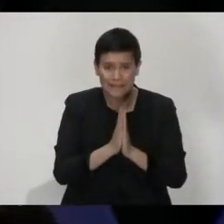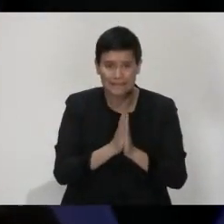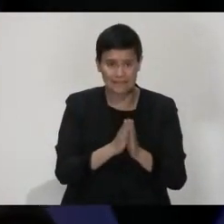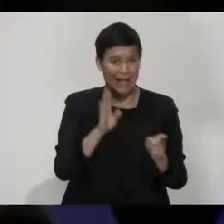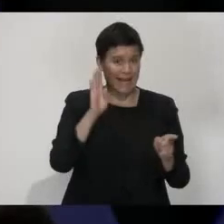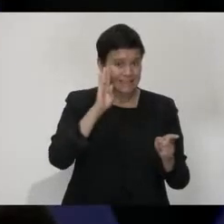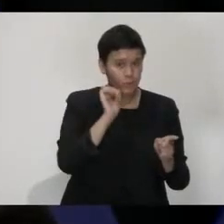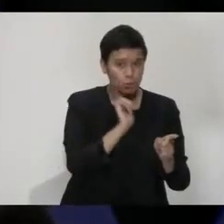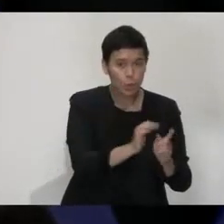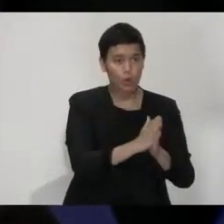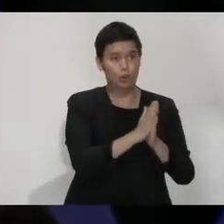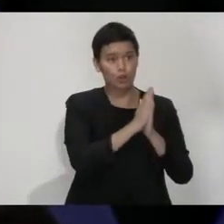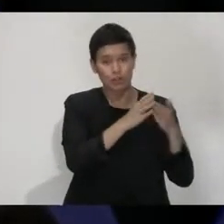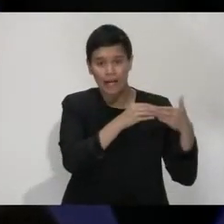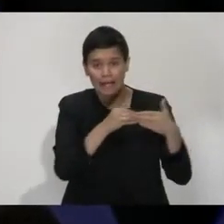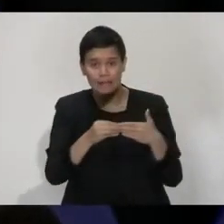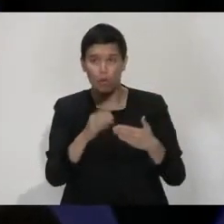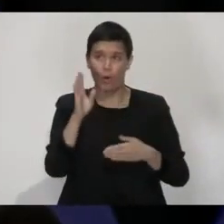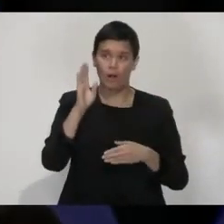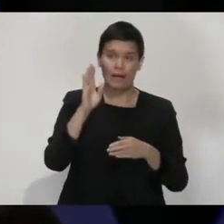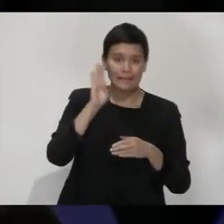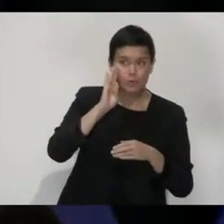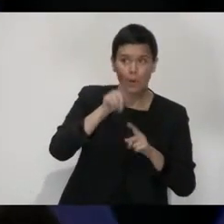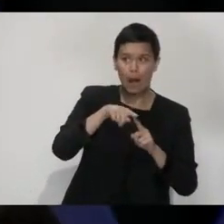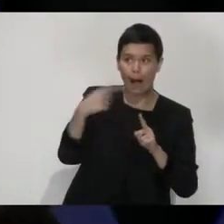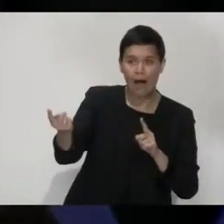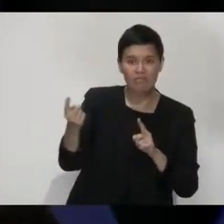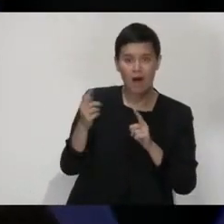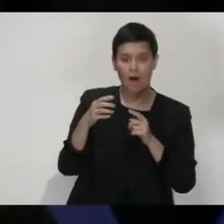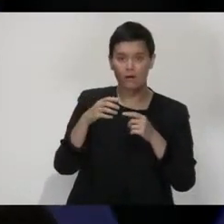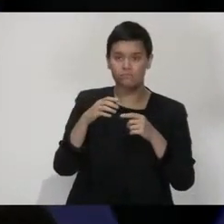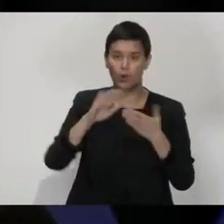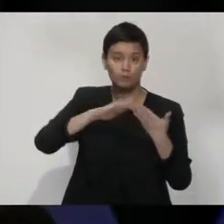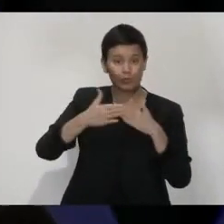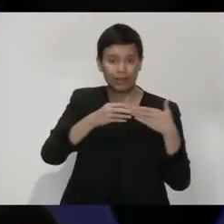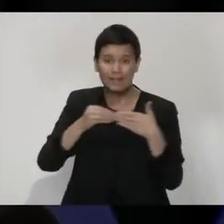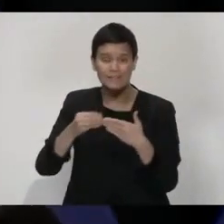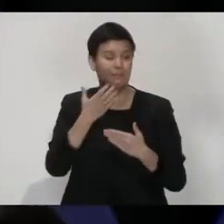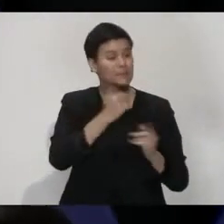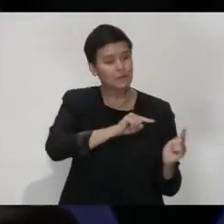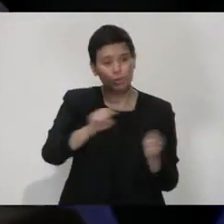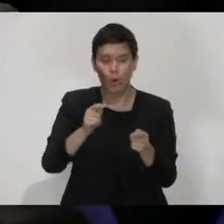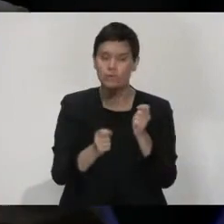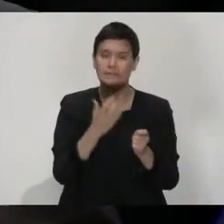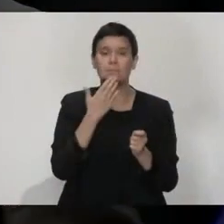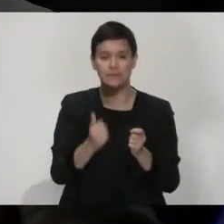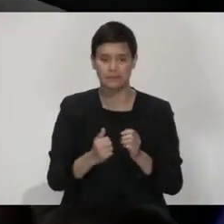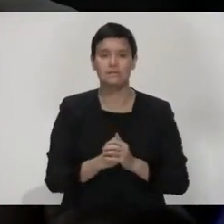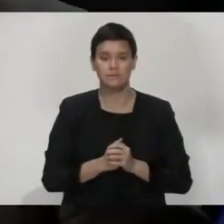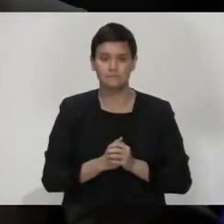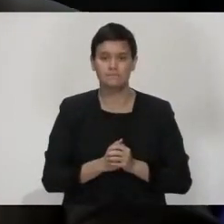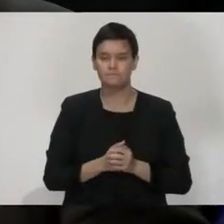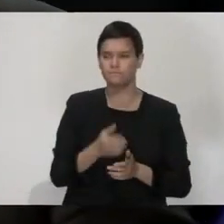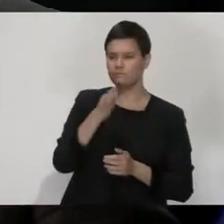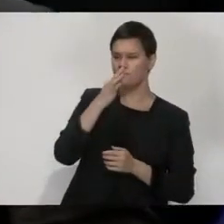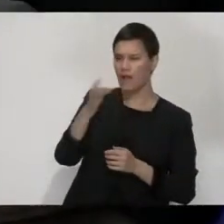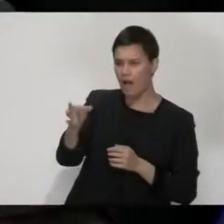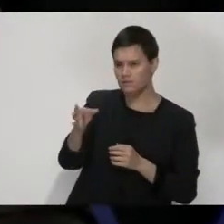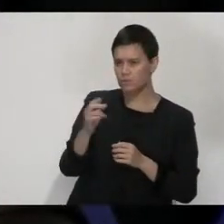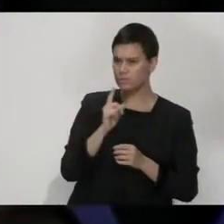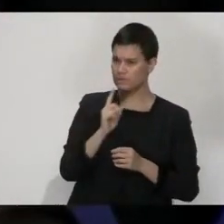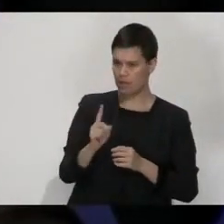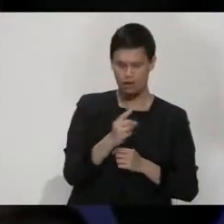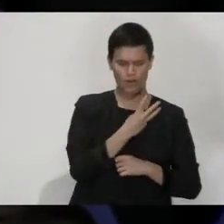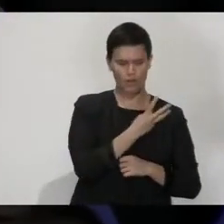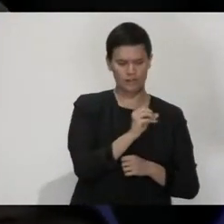pastor, listen to the rest of your community, and come along regardless of your circumstances. Joe. Just to go back to this, the 30,000 jobs and the